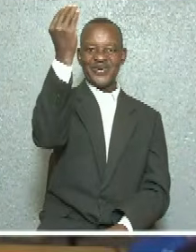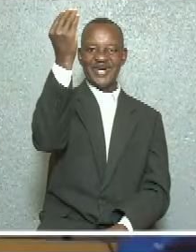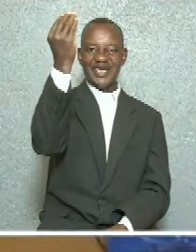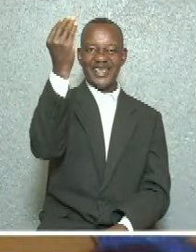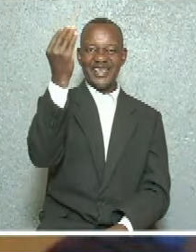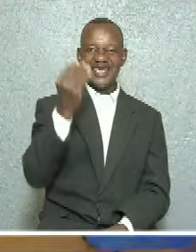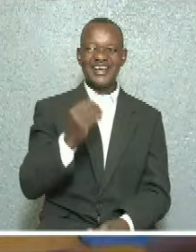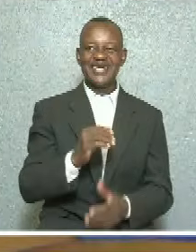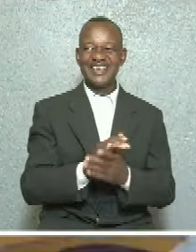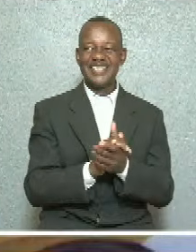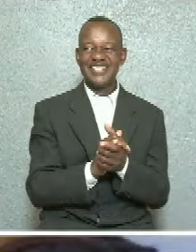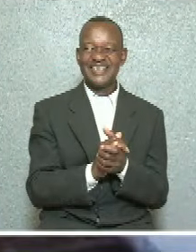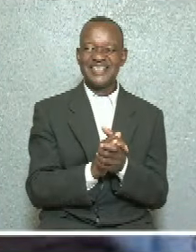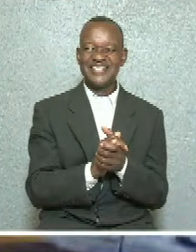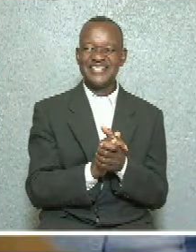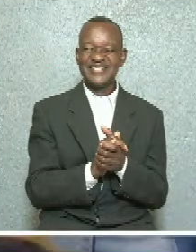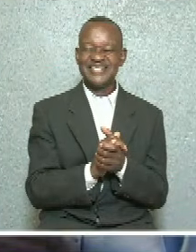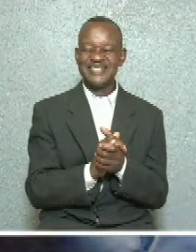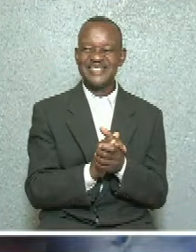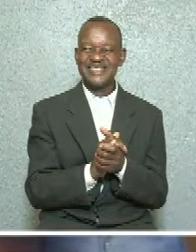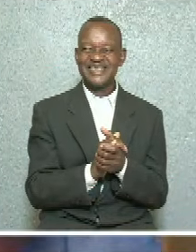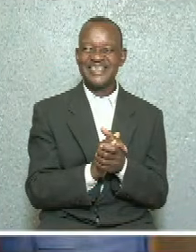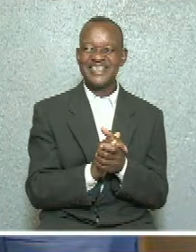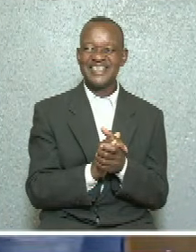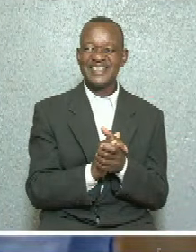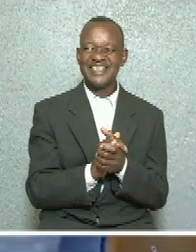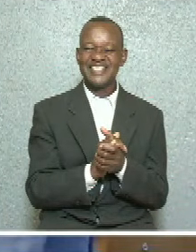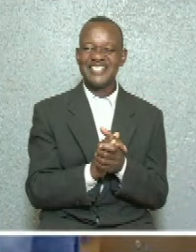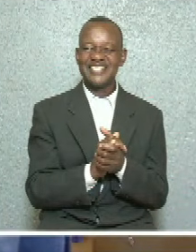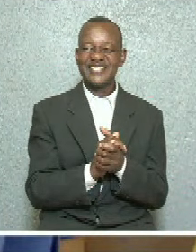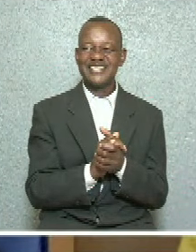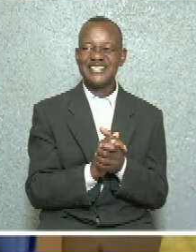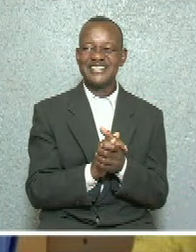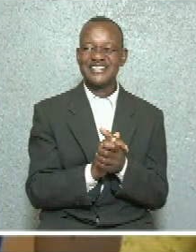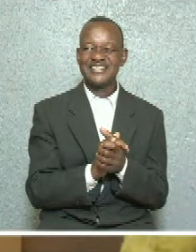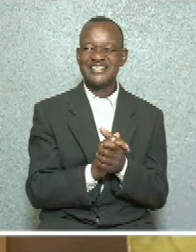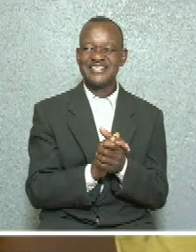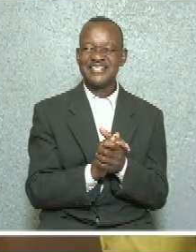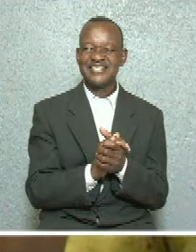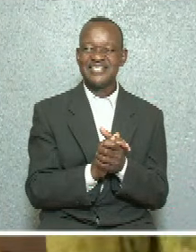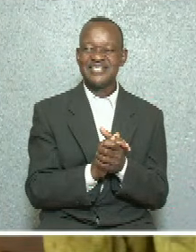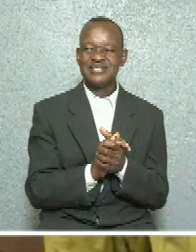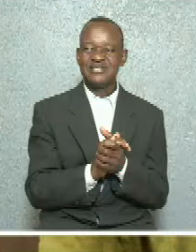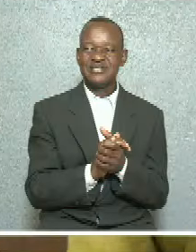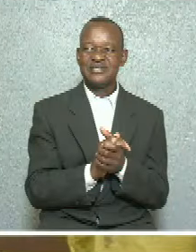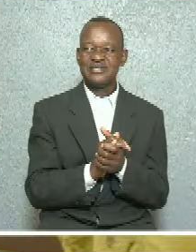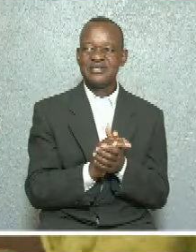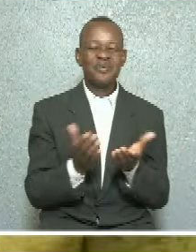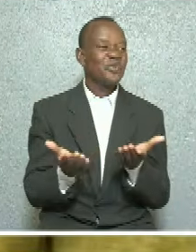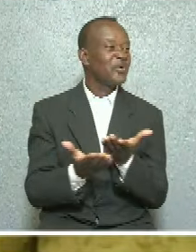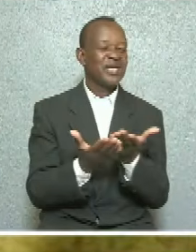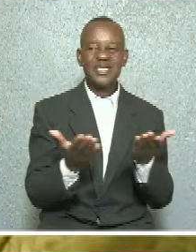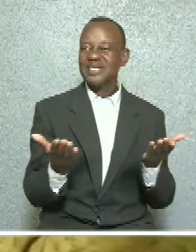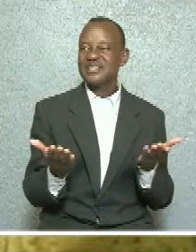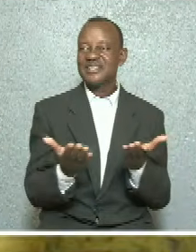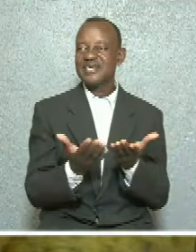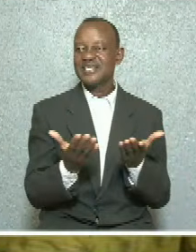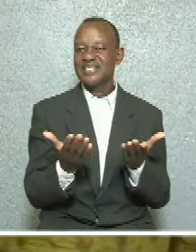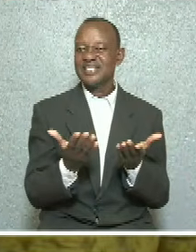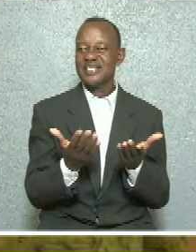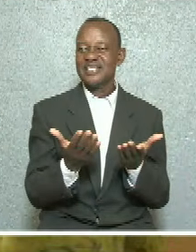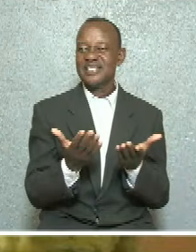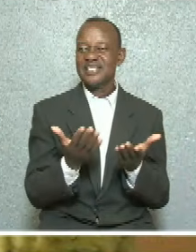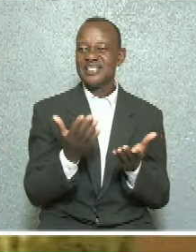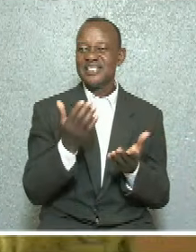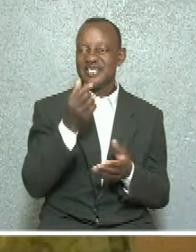I see some people are touching their forehead, their cheek. Where's your nose? Touch your nose. Okay. How many of us know the